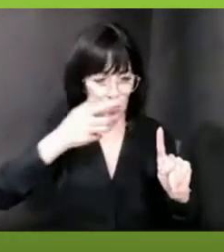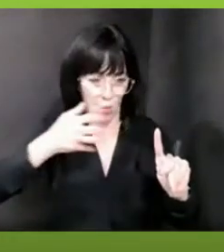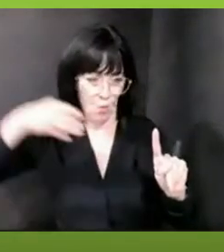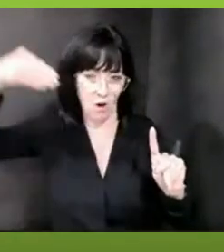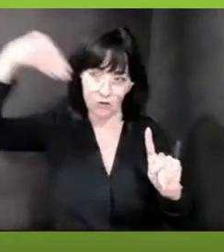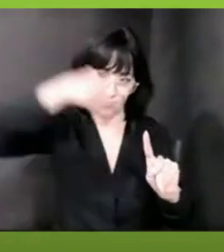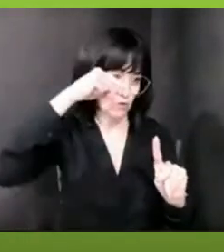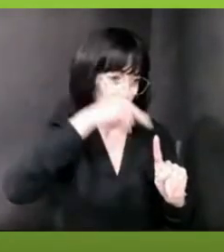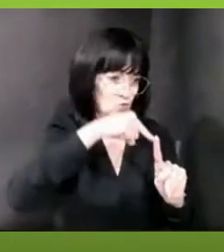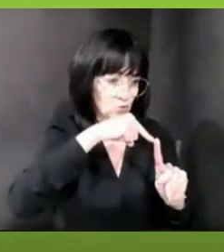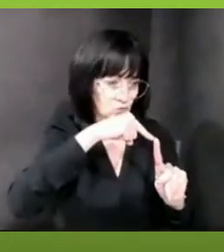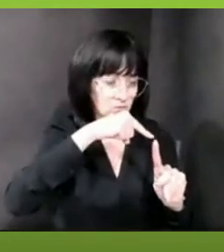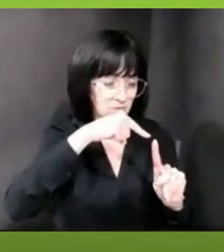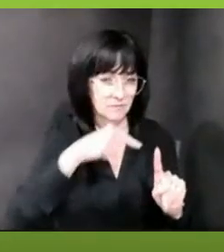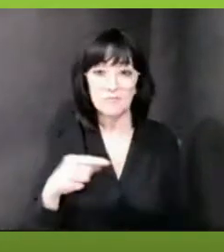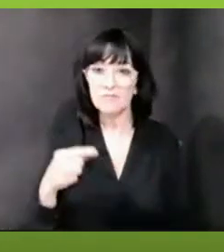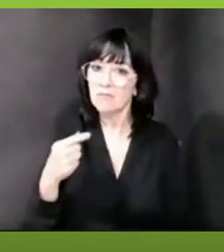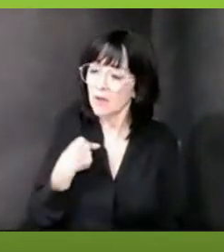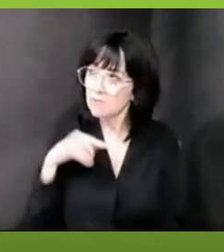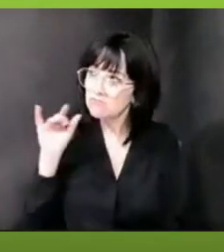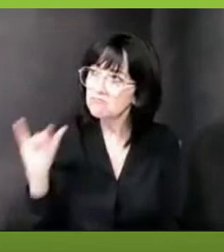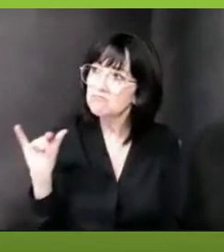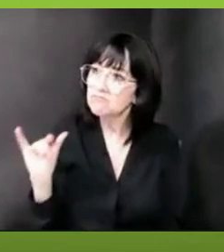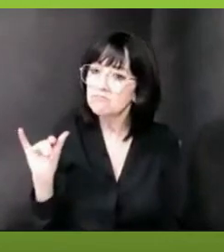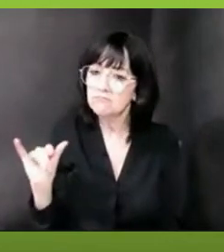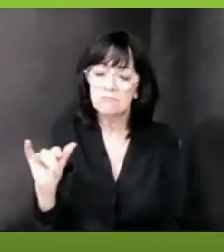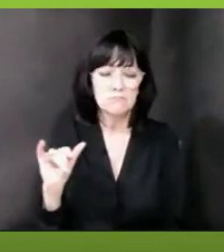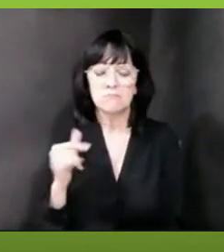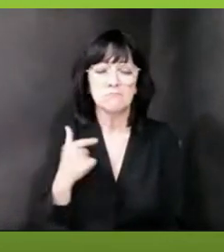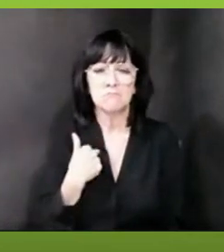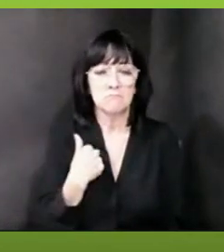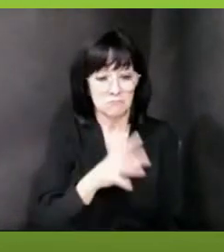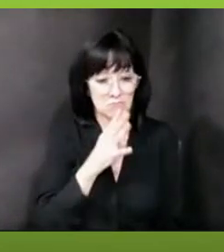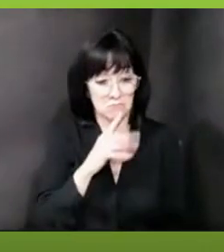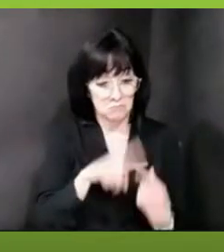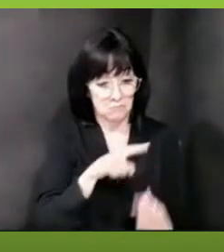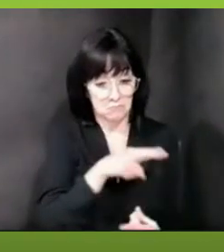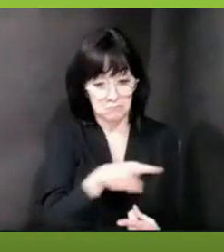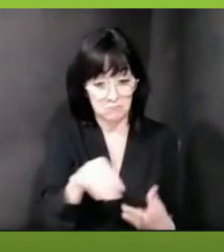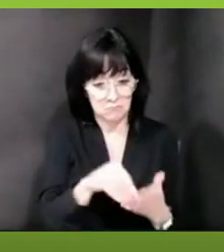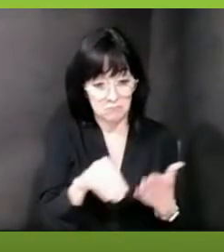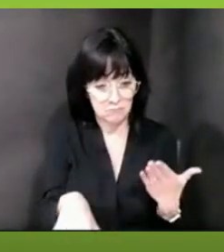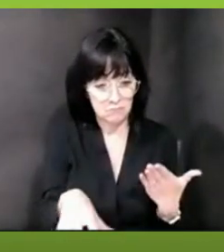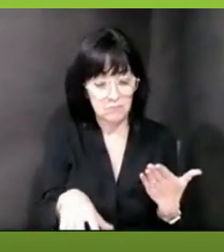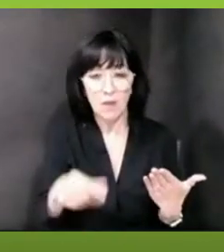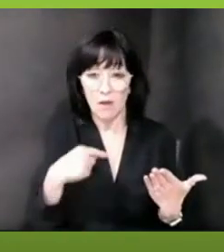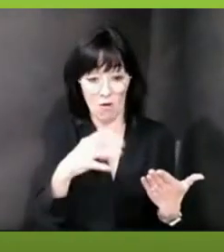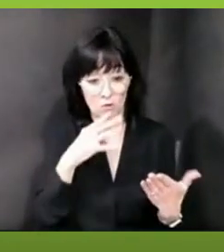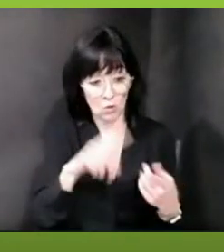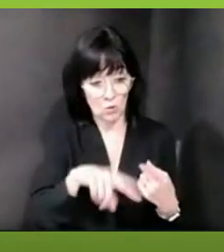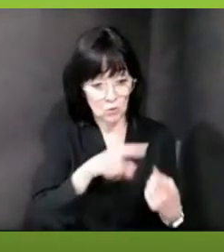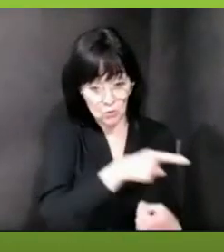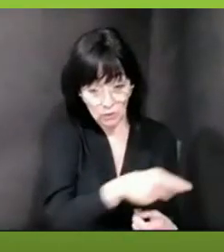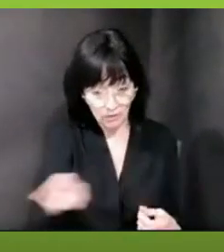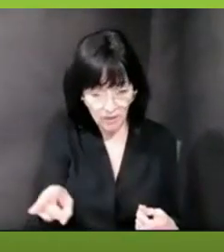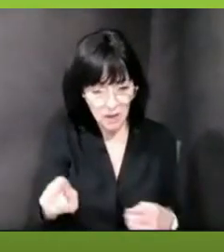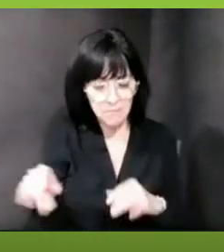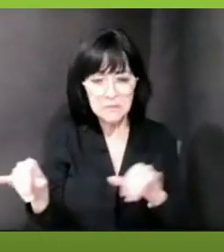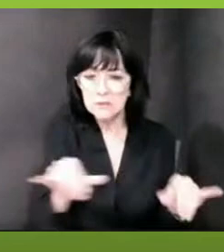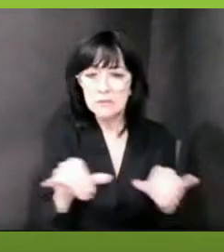that, how would I speak to this student, So you need to speak to them like how you would like to be spoken